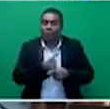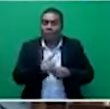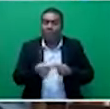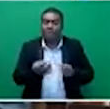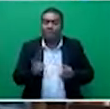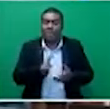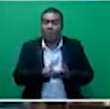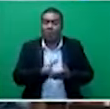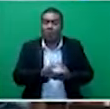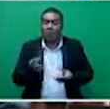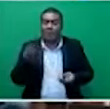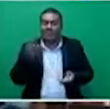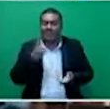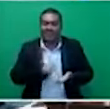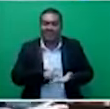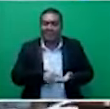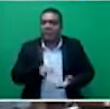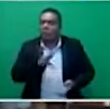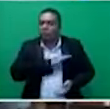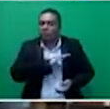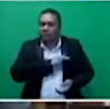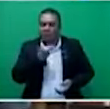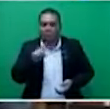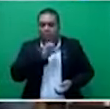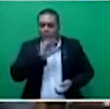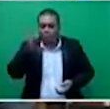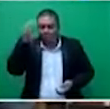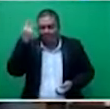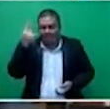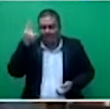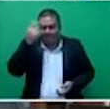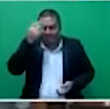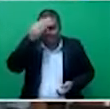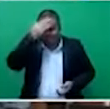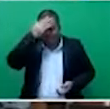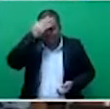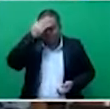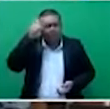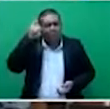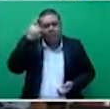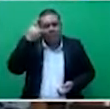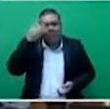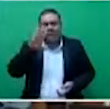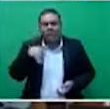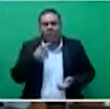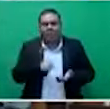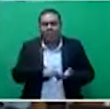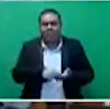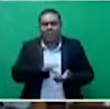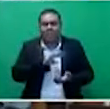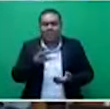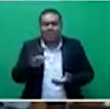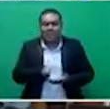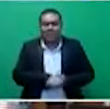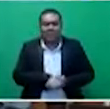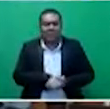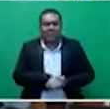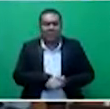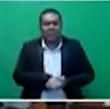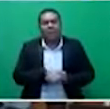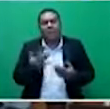debt, he or she is either trying to scare you or probably don't understand about debt themselves. Mr. Speaker, sir, to suit their narrative, they've got onto